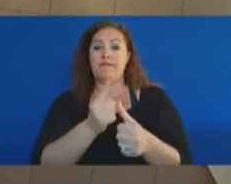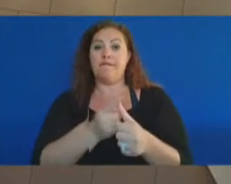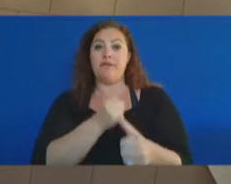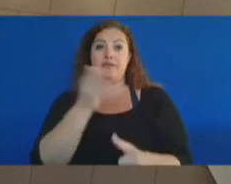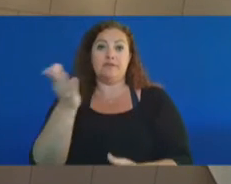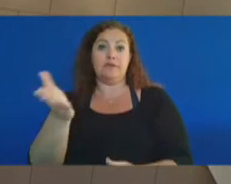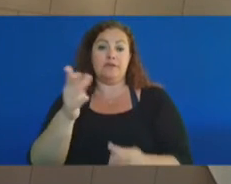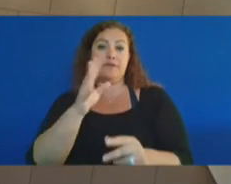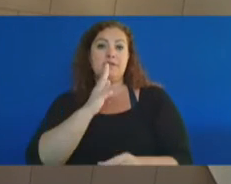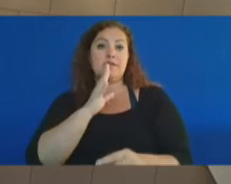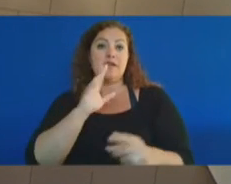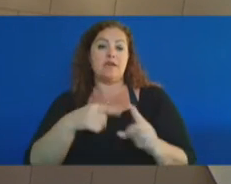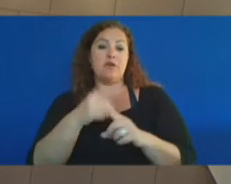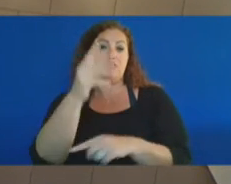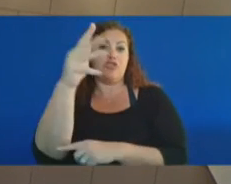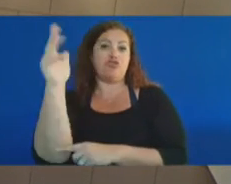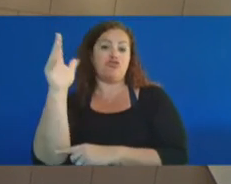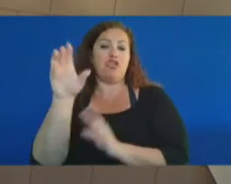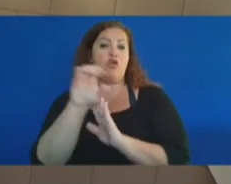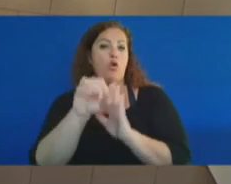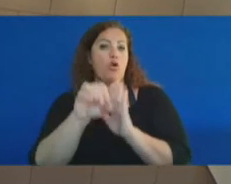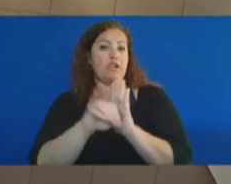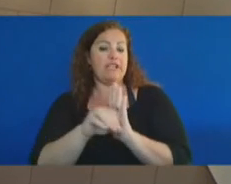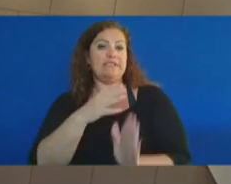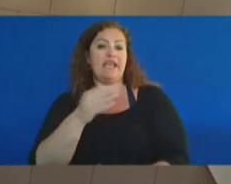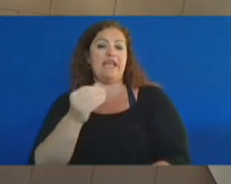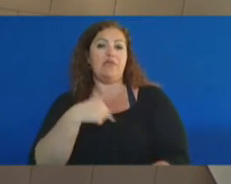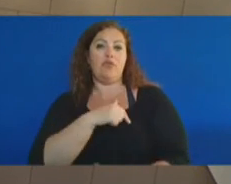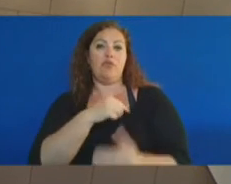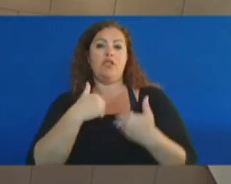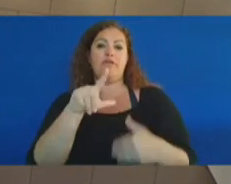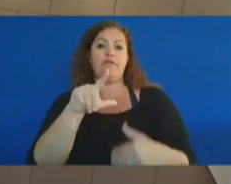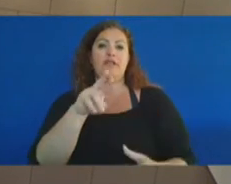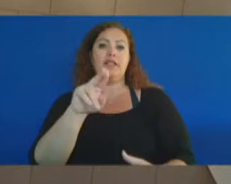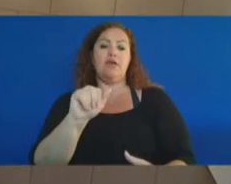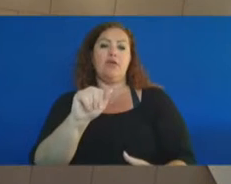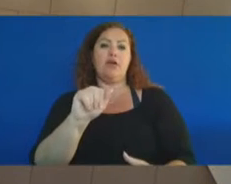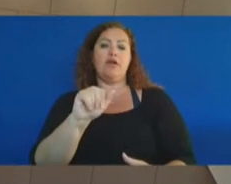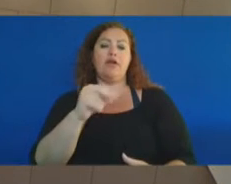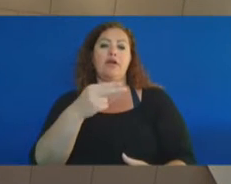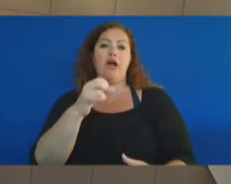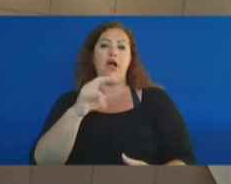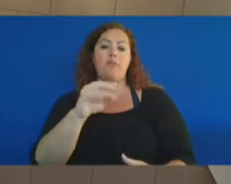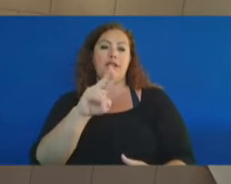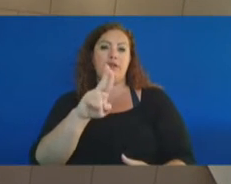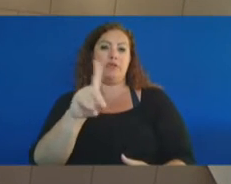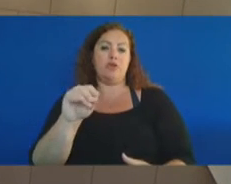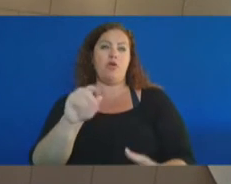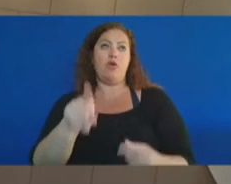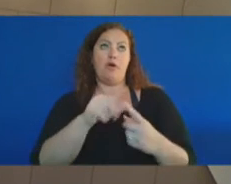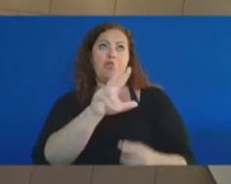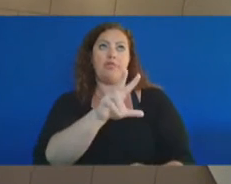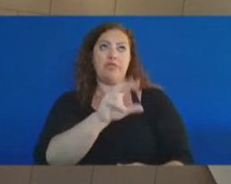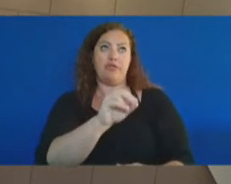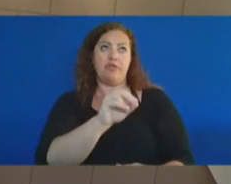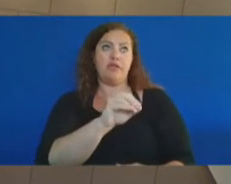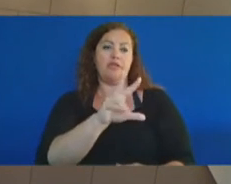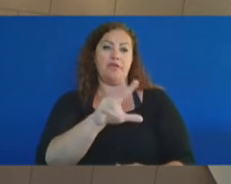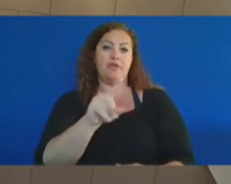tree ordinance and then and then we'll have the Laur Haron and the Udo team on items 31 30 31 and